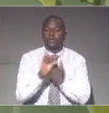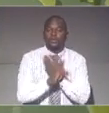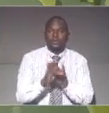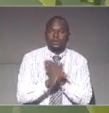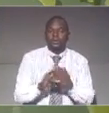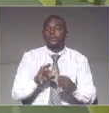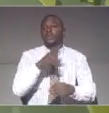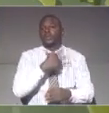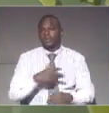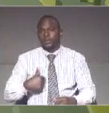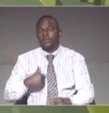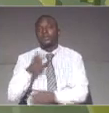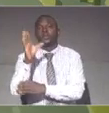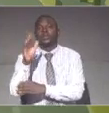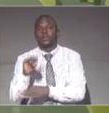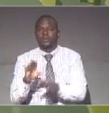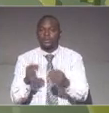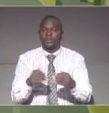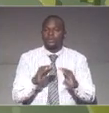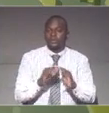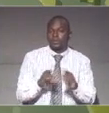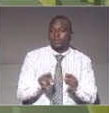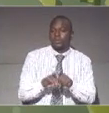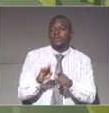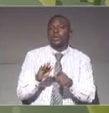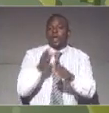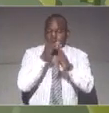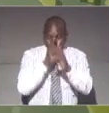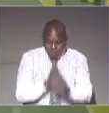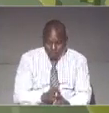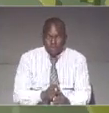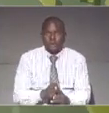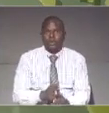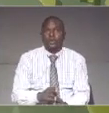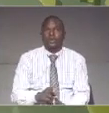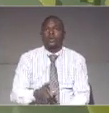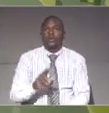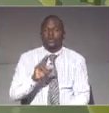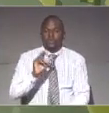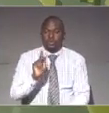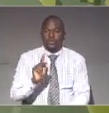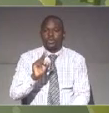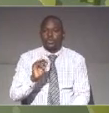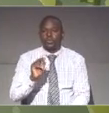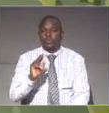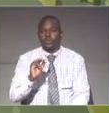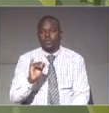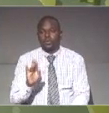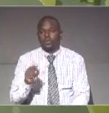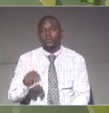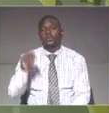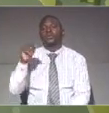Danish Ambassador Marshbret Holm, together with Honorable Grace Trinchwini, the State Minister for Northern